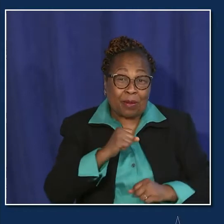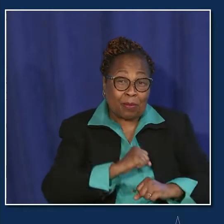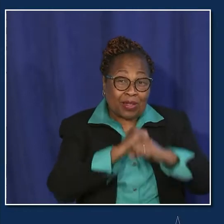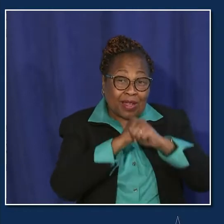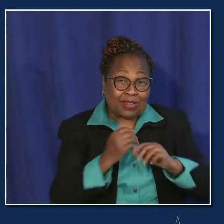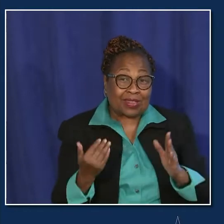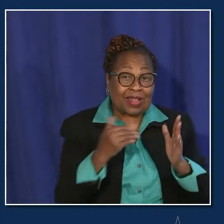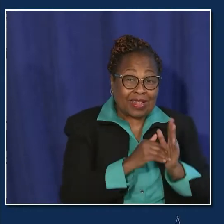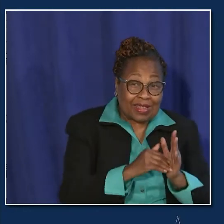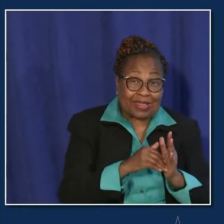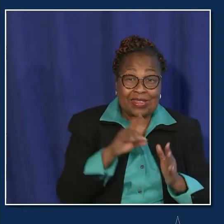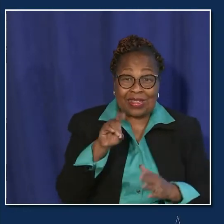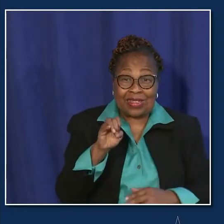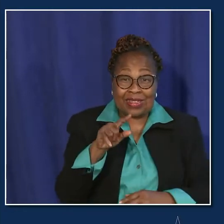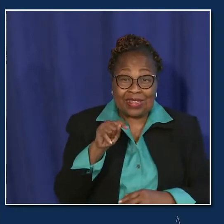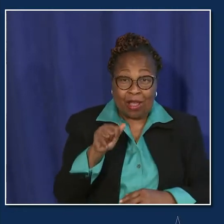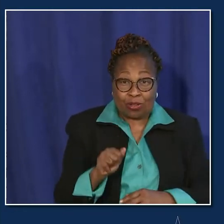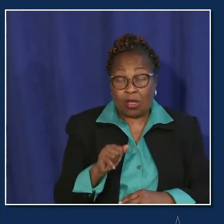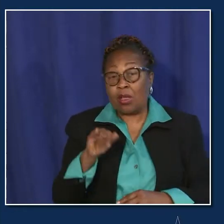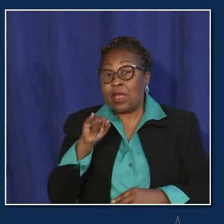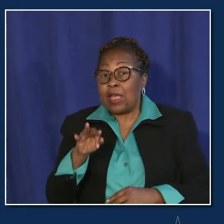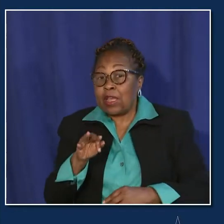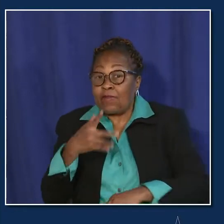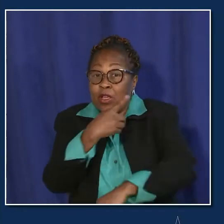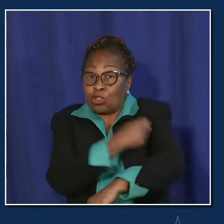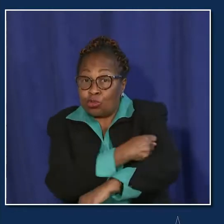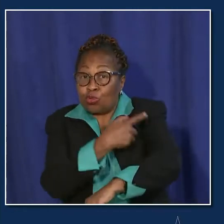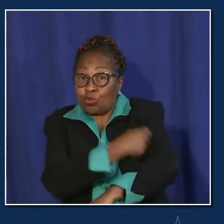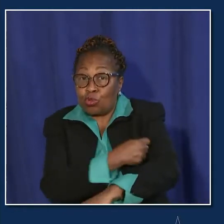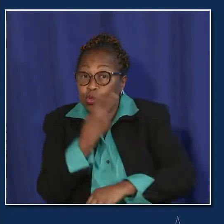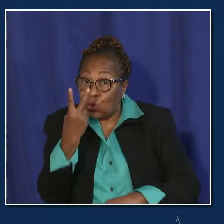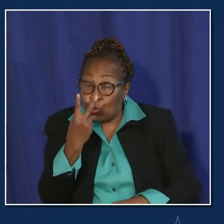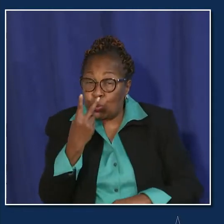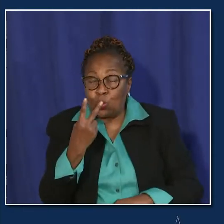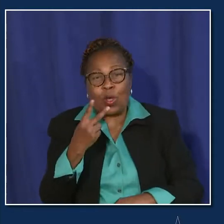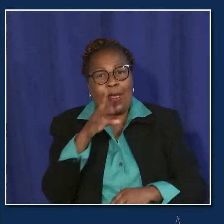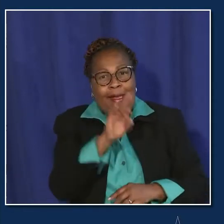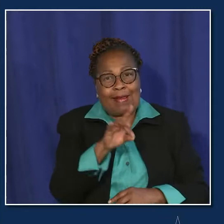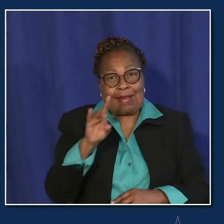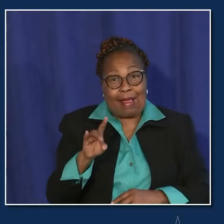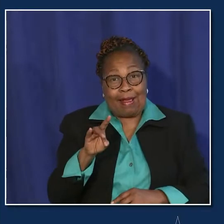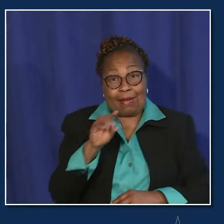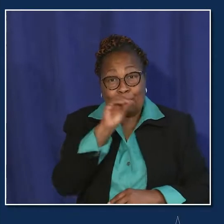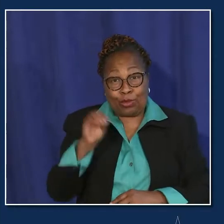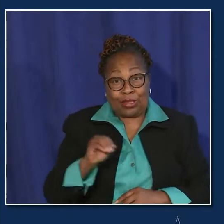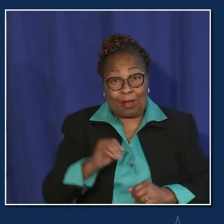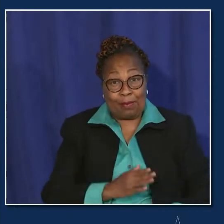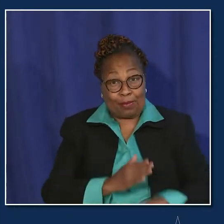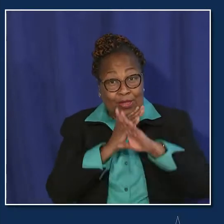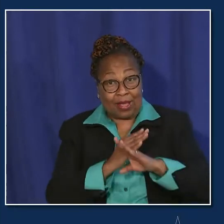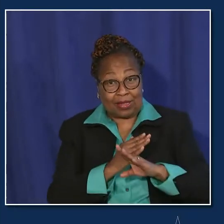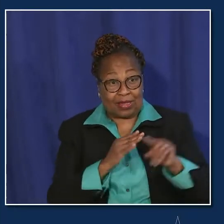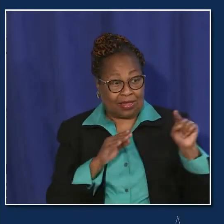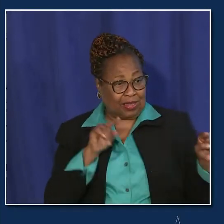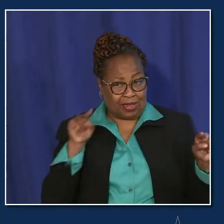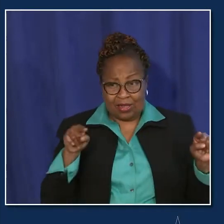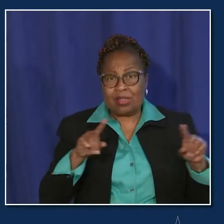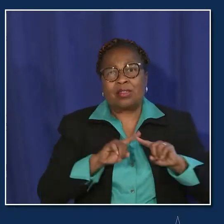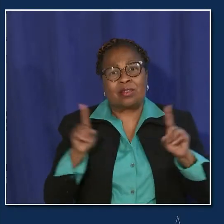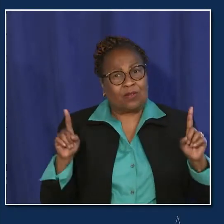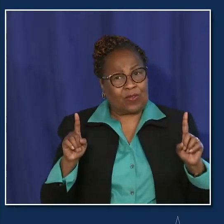both doses are 88% protected. That's a marked difference. I also want to say